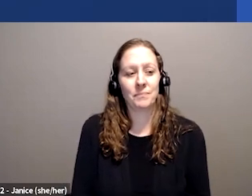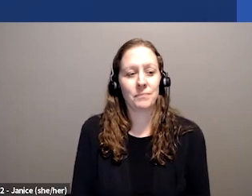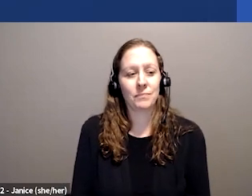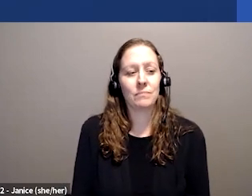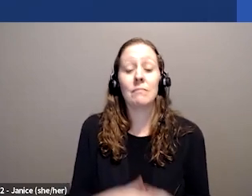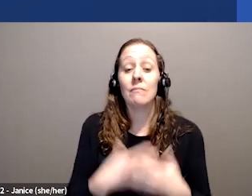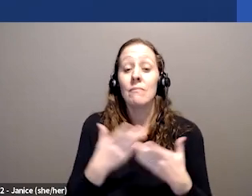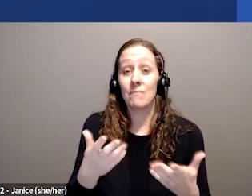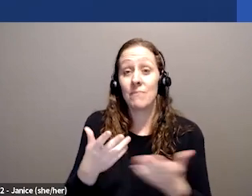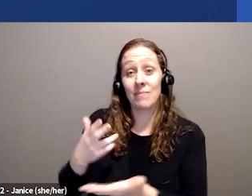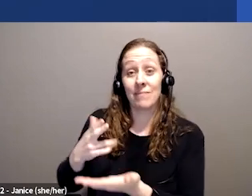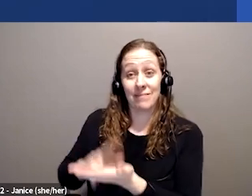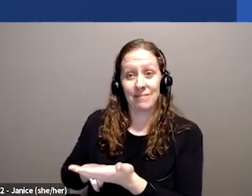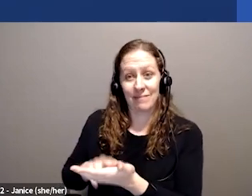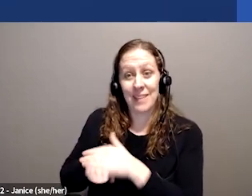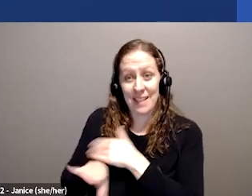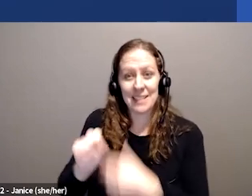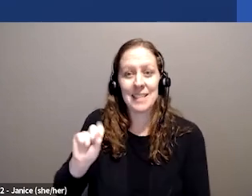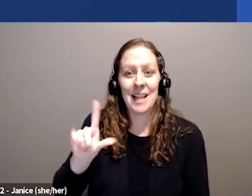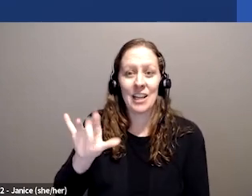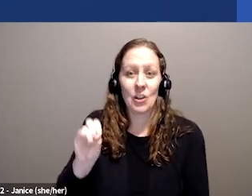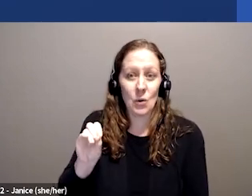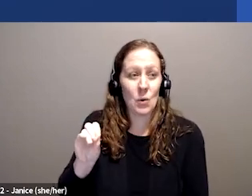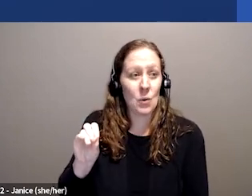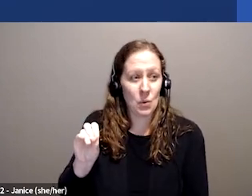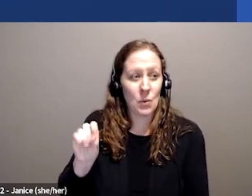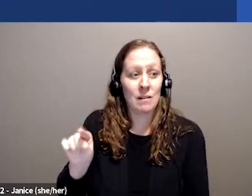So if you could log in to the Slido at